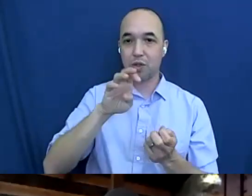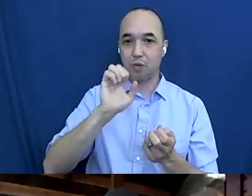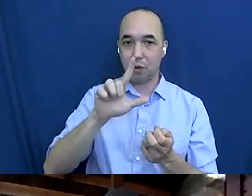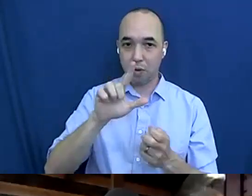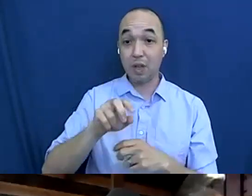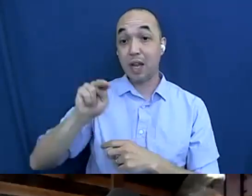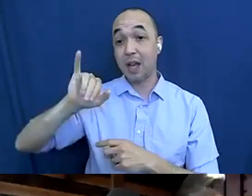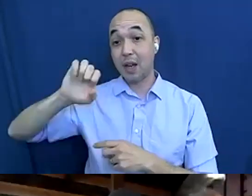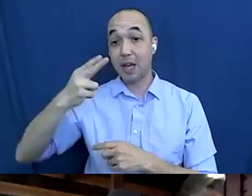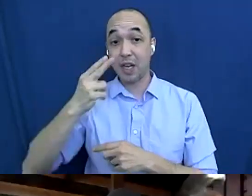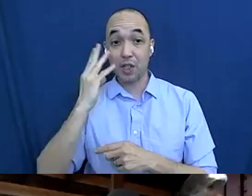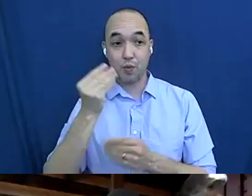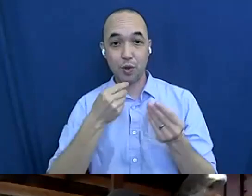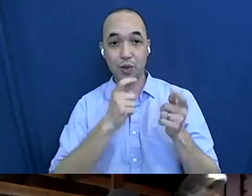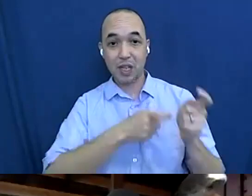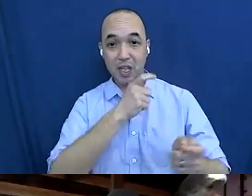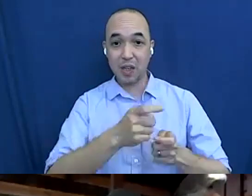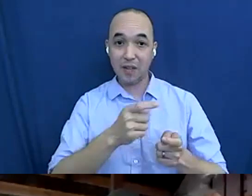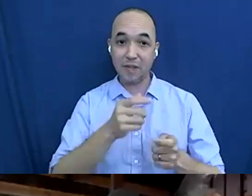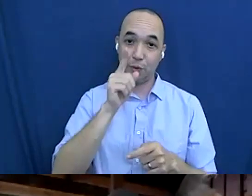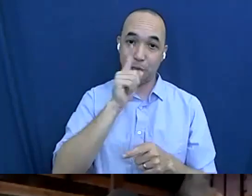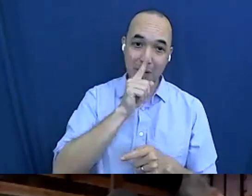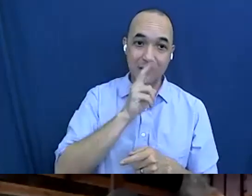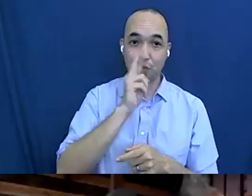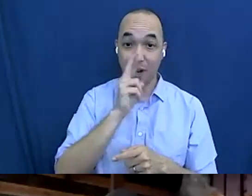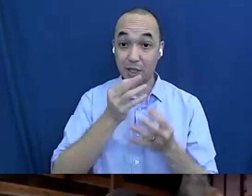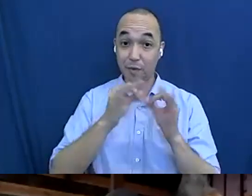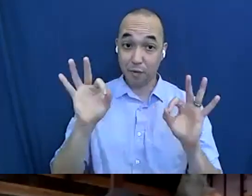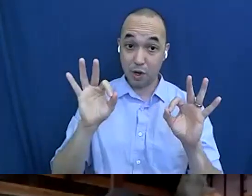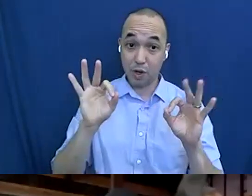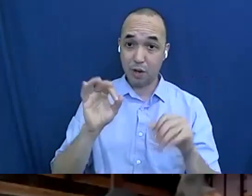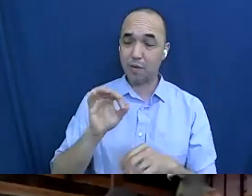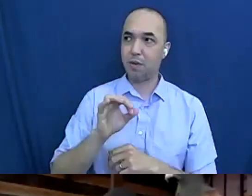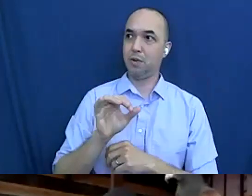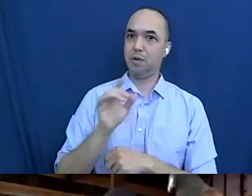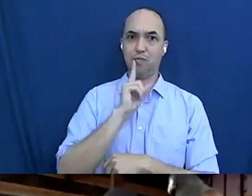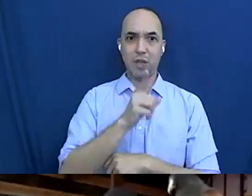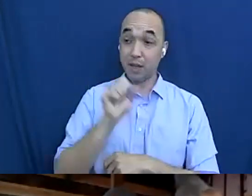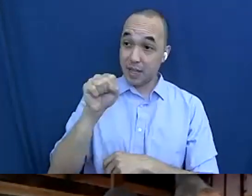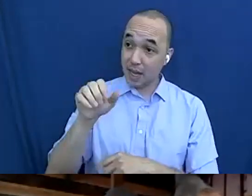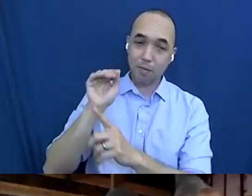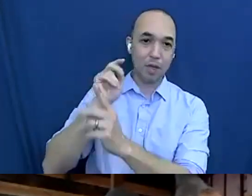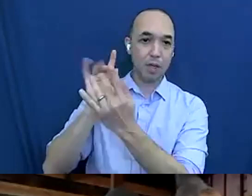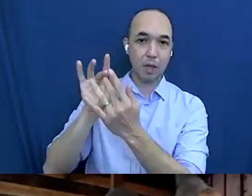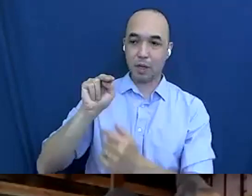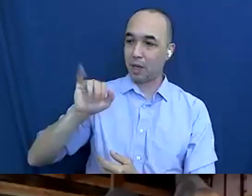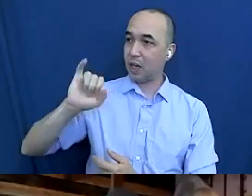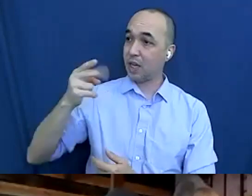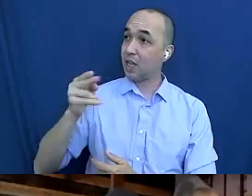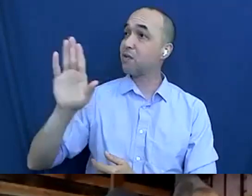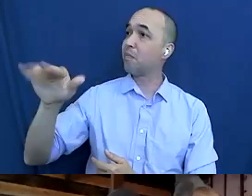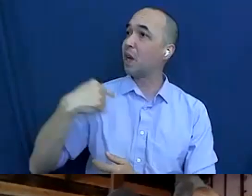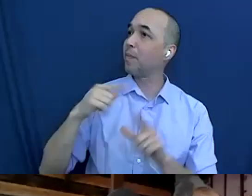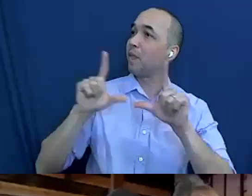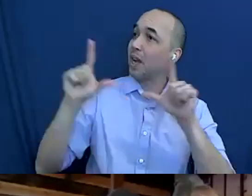rats for free. If you're a falconer and run programs, yeah. So you can actually go to NIH. Call them and let them know that you're a licensed falconer. They'll